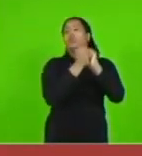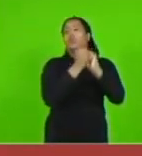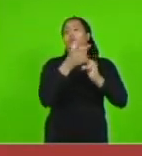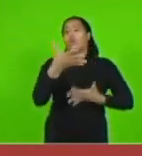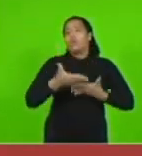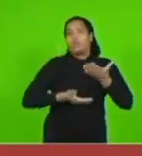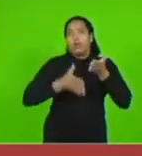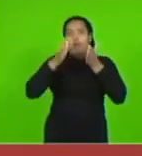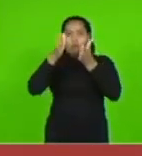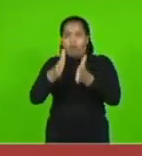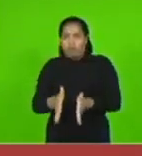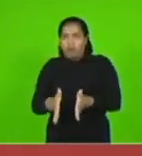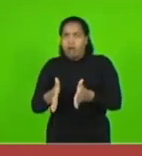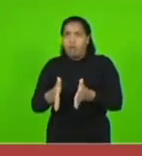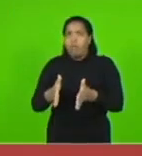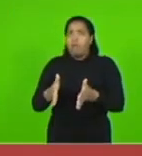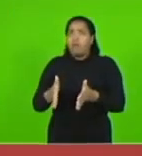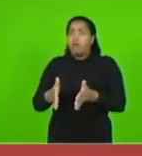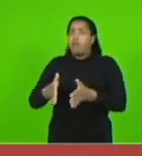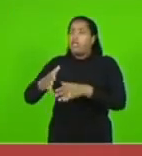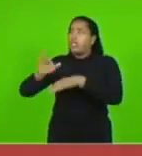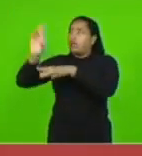clouds.